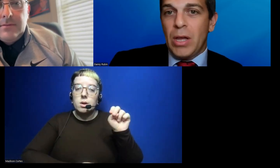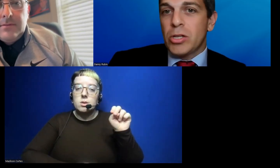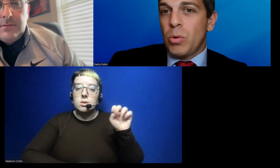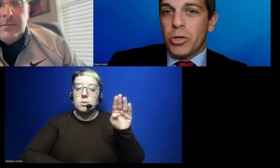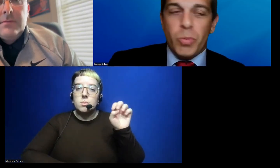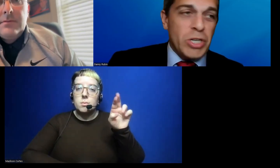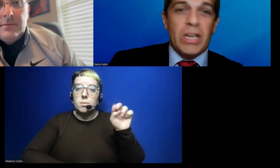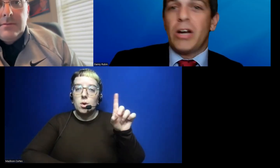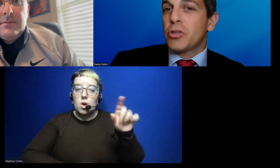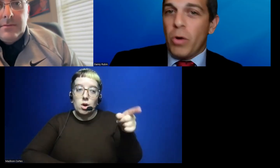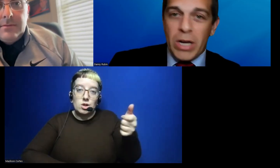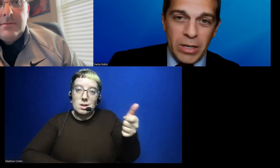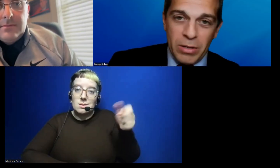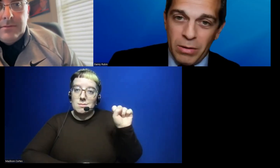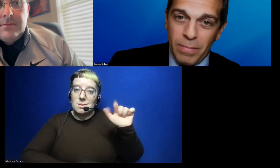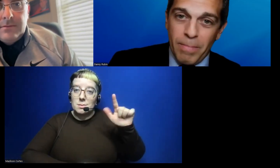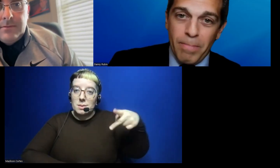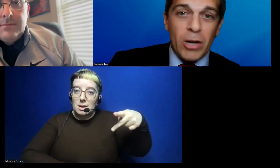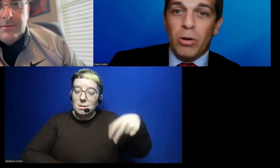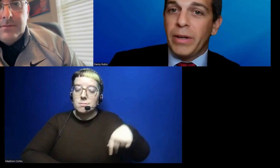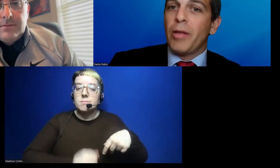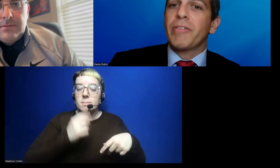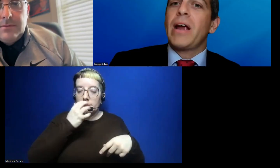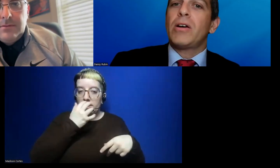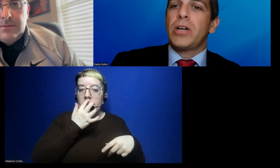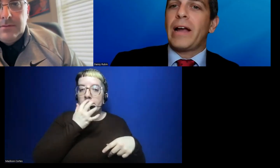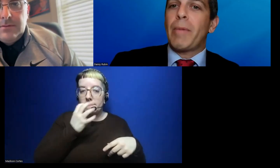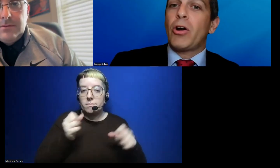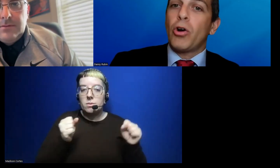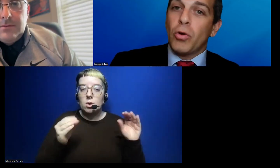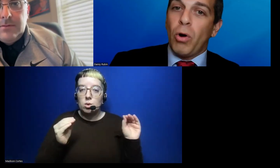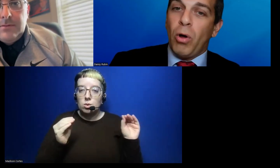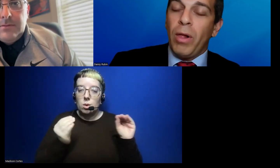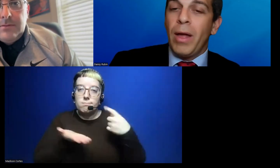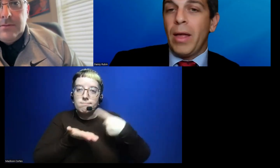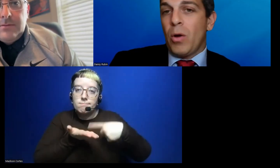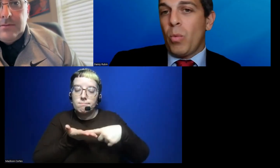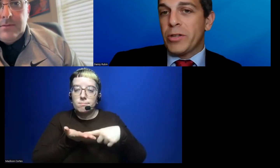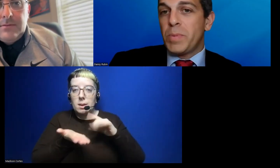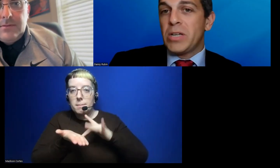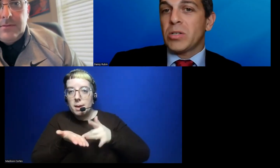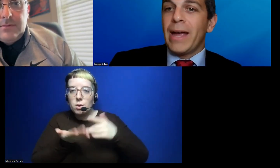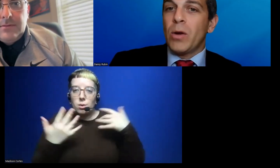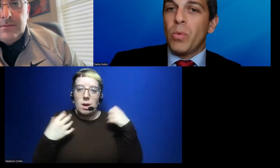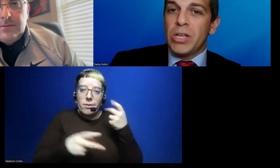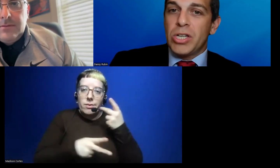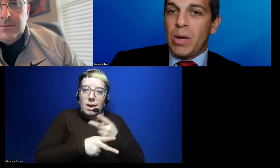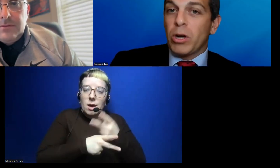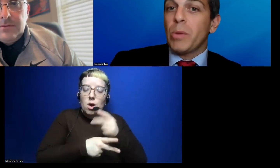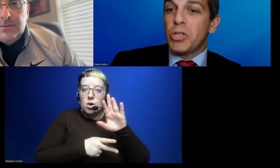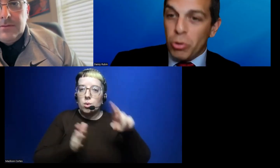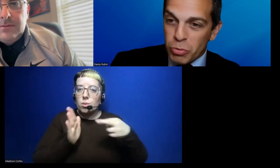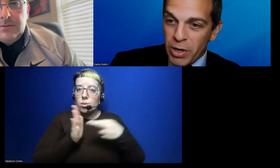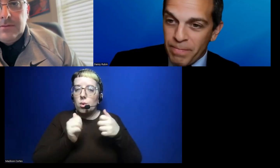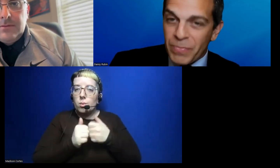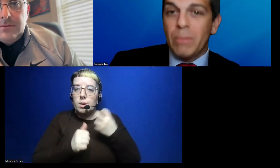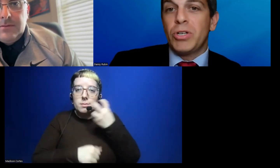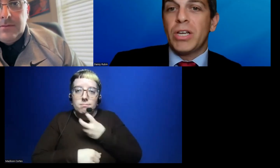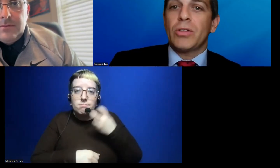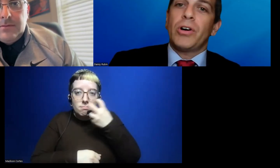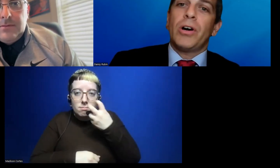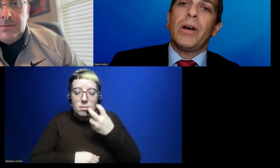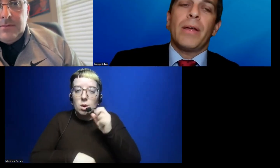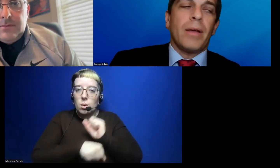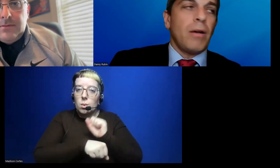pathologist. So we're switching gears, going into medical and healthcare, talking about her role with speech language and working with children